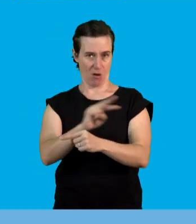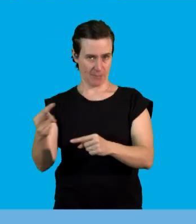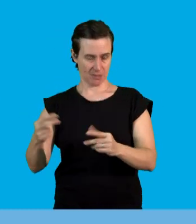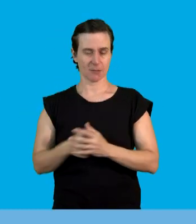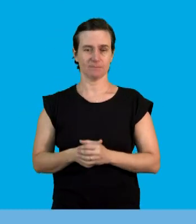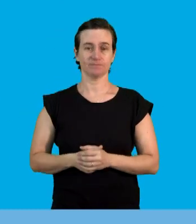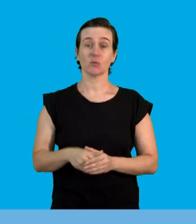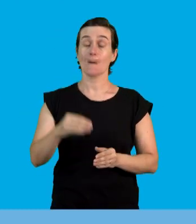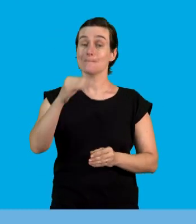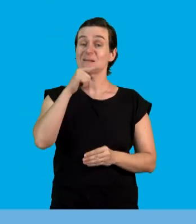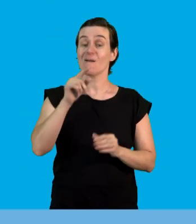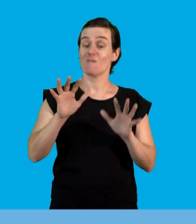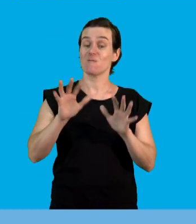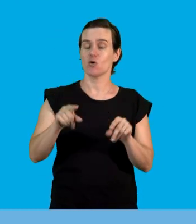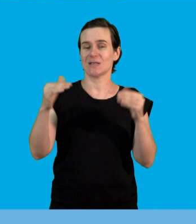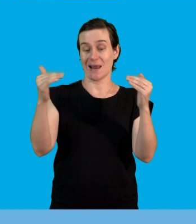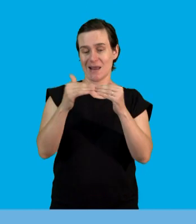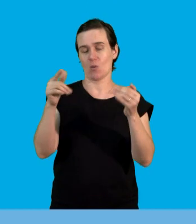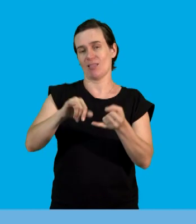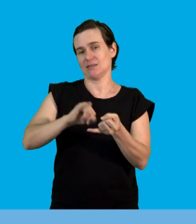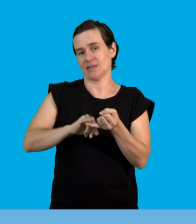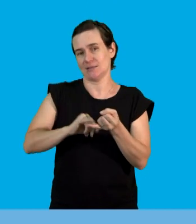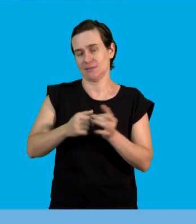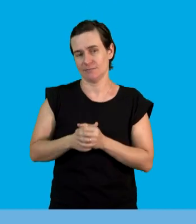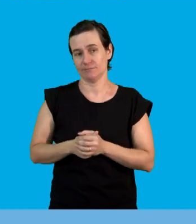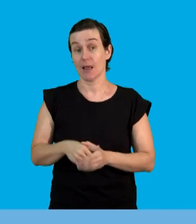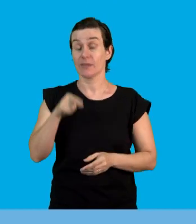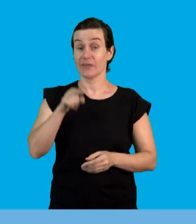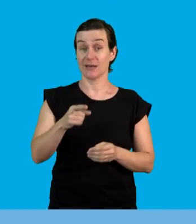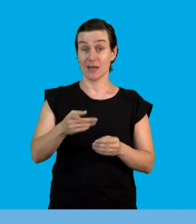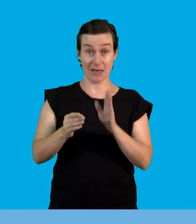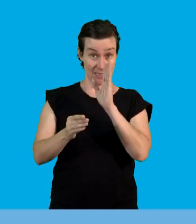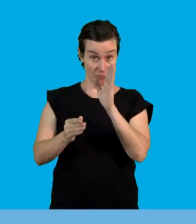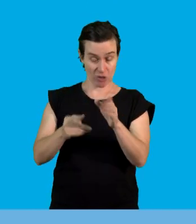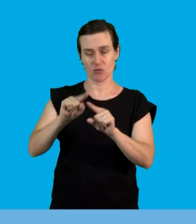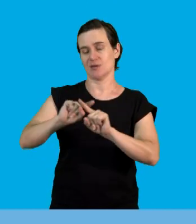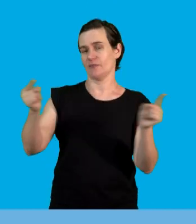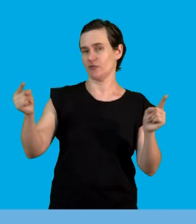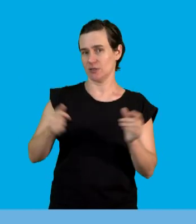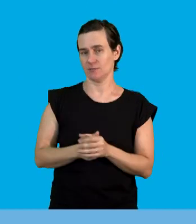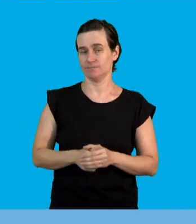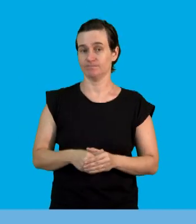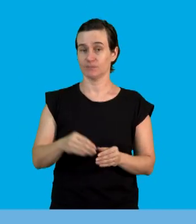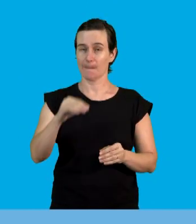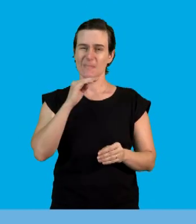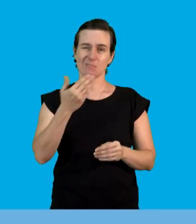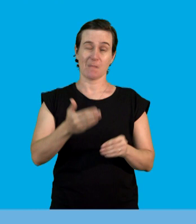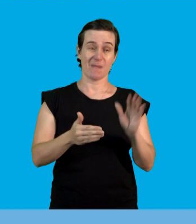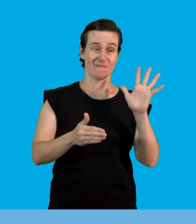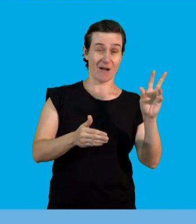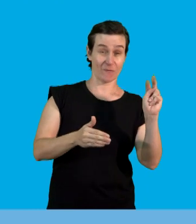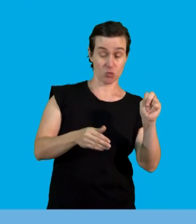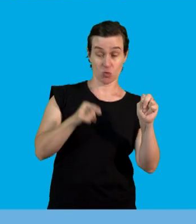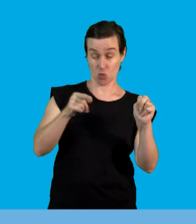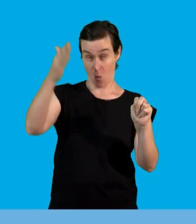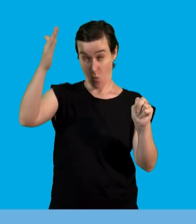that force is equal in size, and then the direction, however, it is different. If we apply a force of 5 newtons